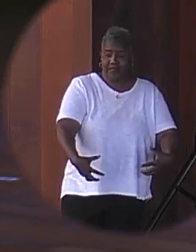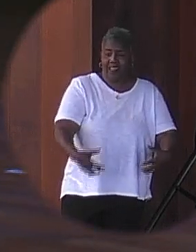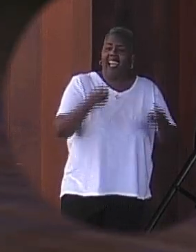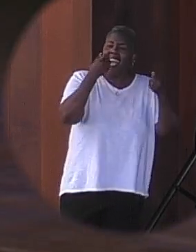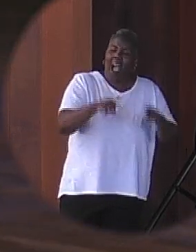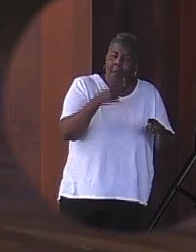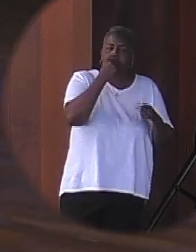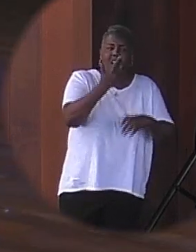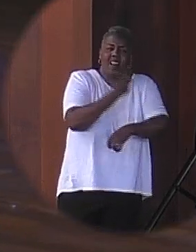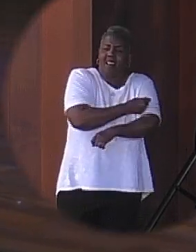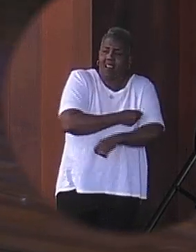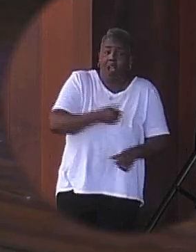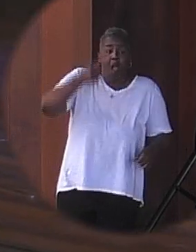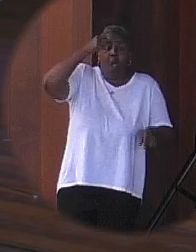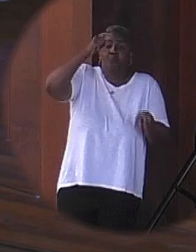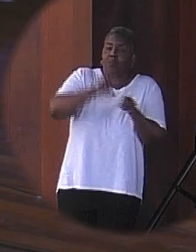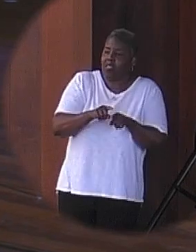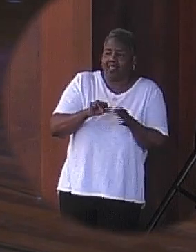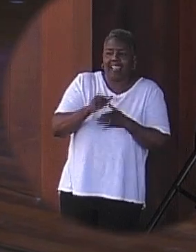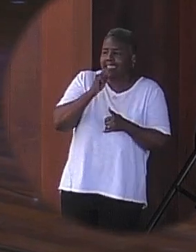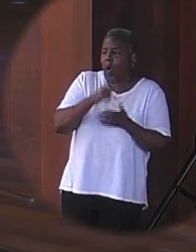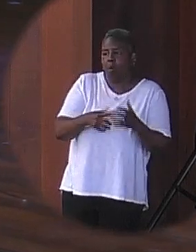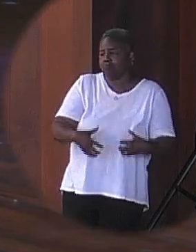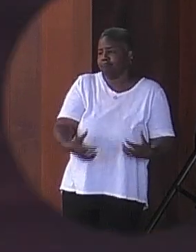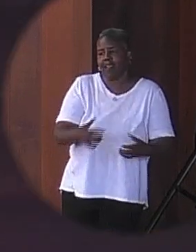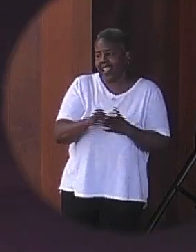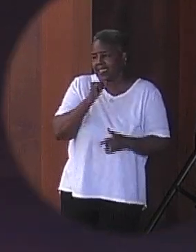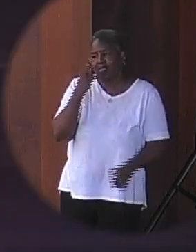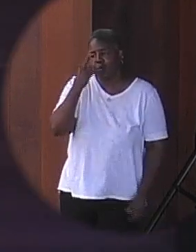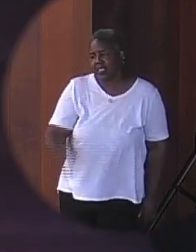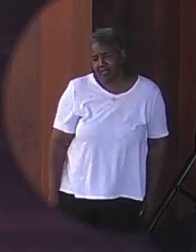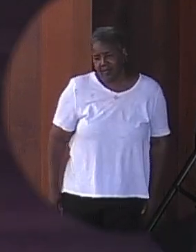taking the vaccine. Brother, that ain't what swole you up.